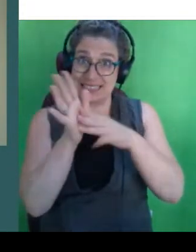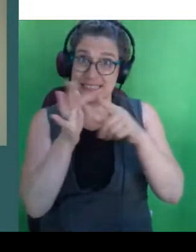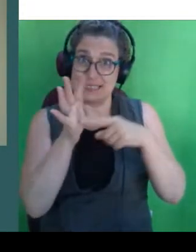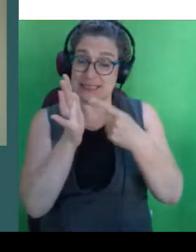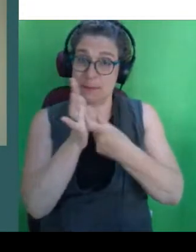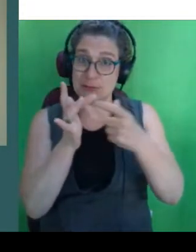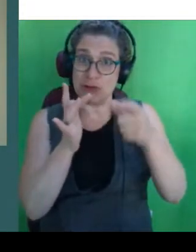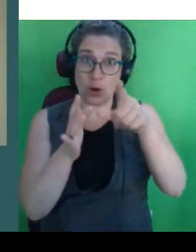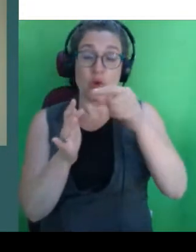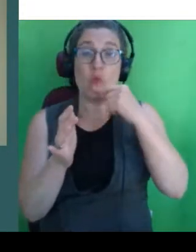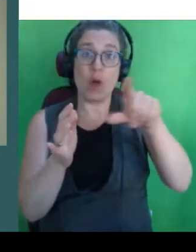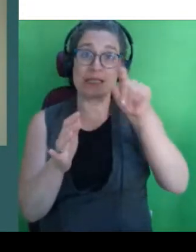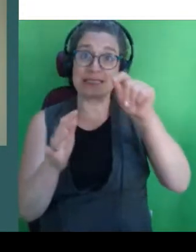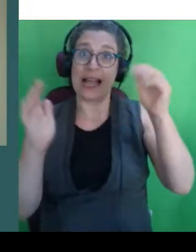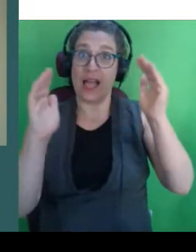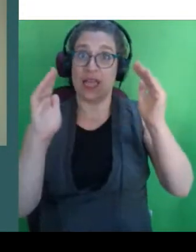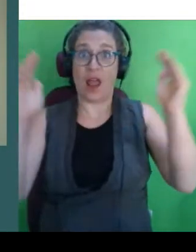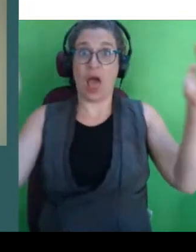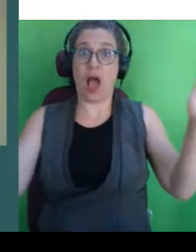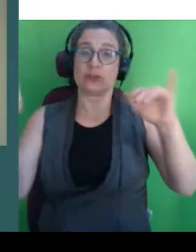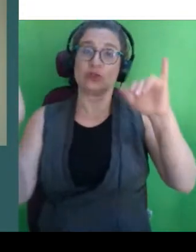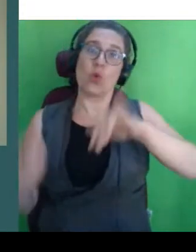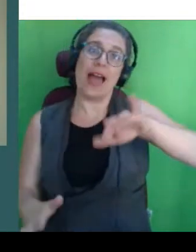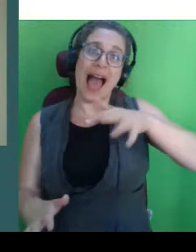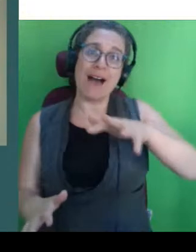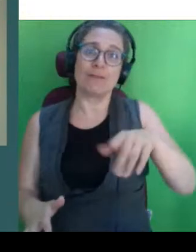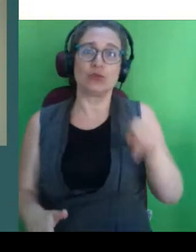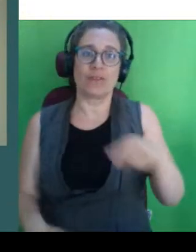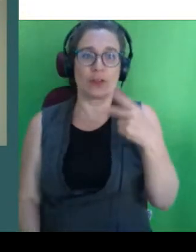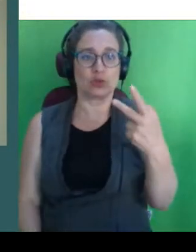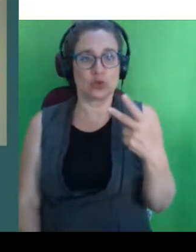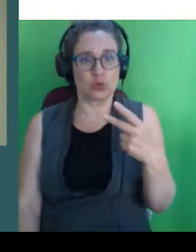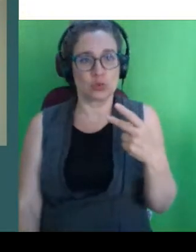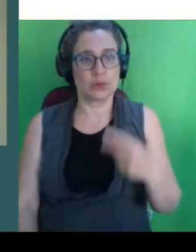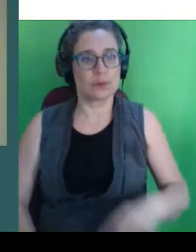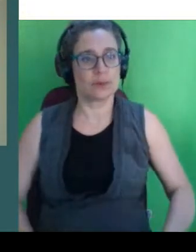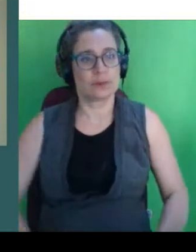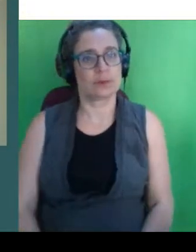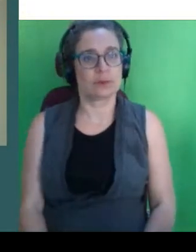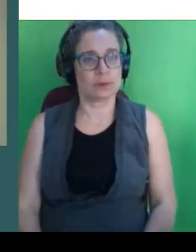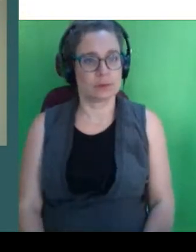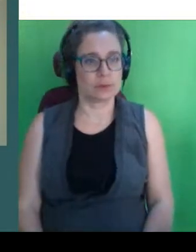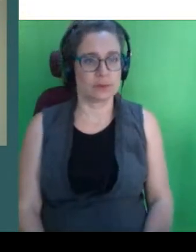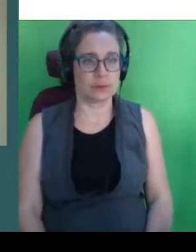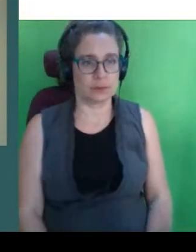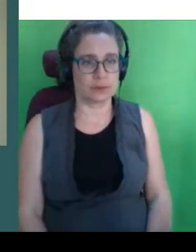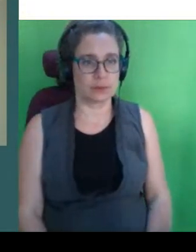or the average of the two measurements? So there's